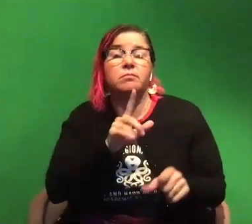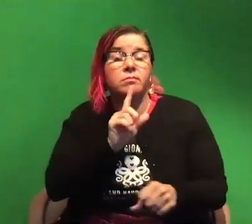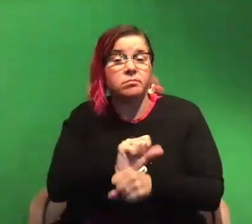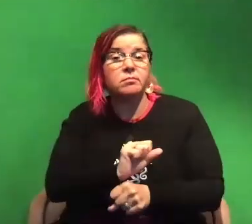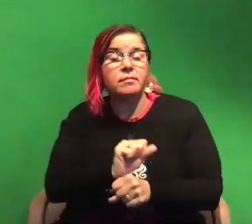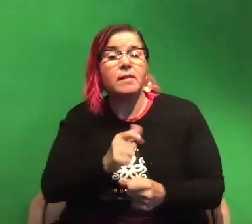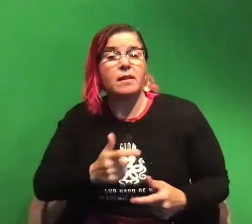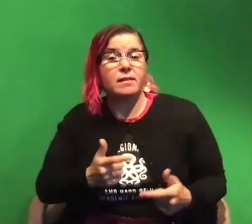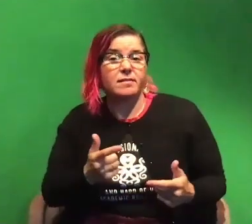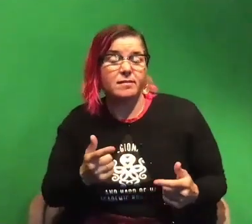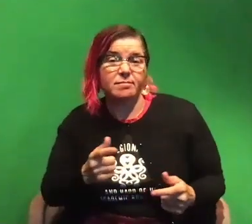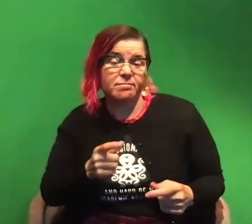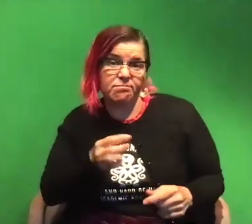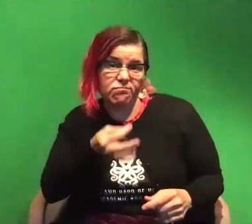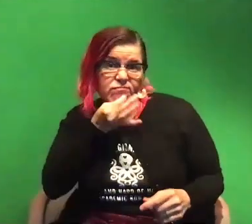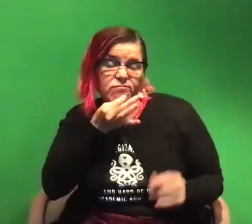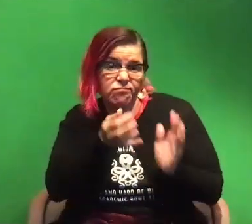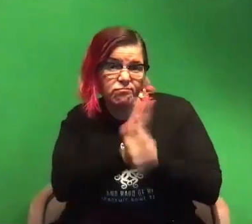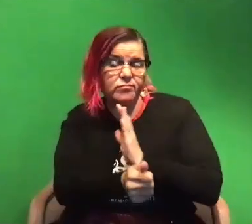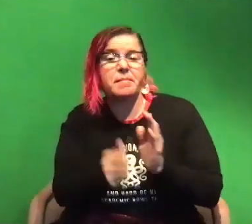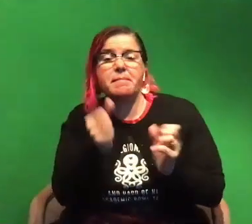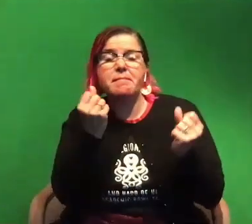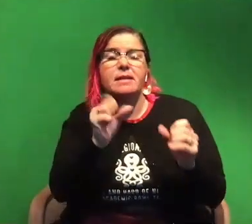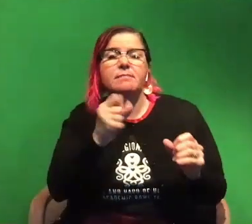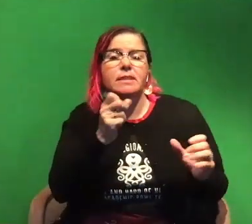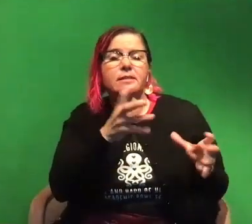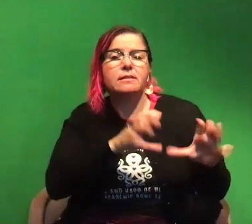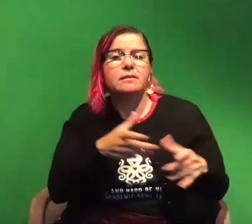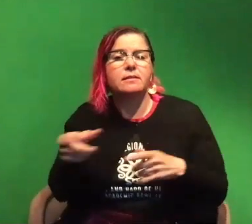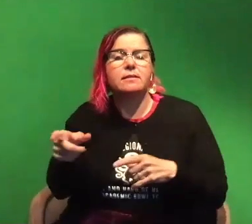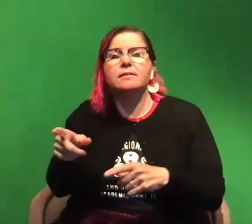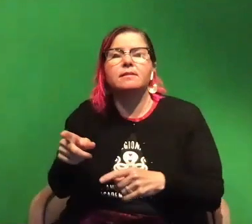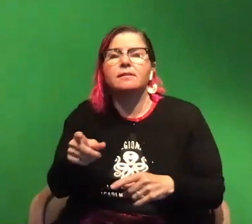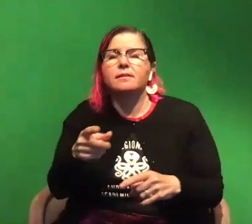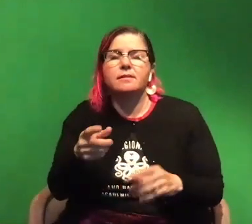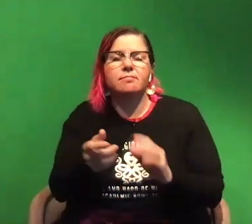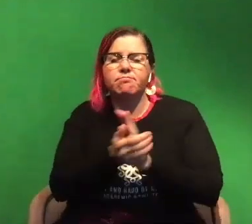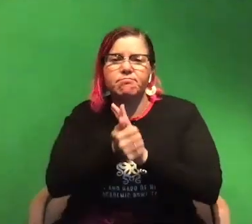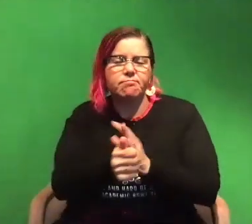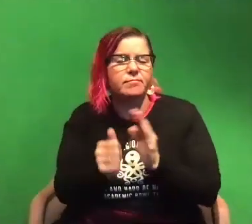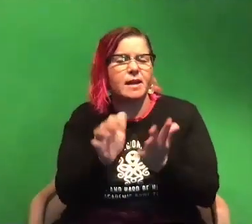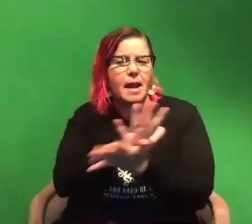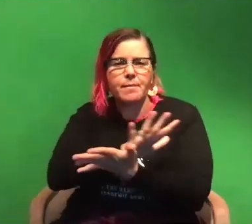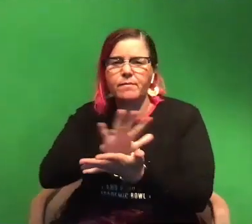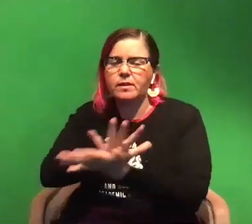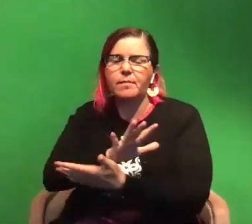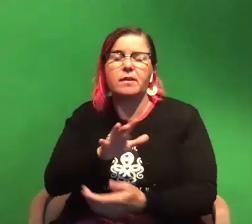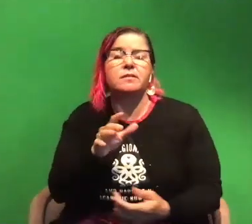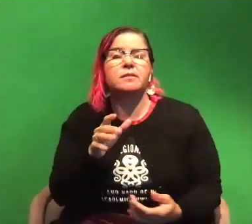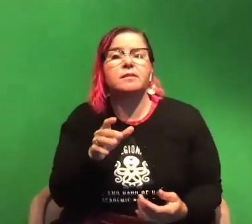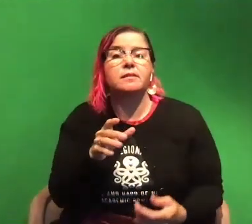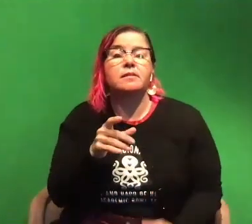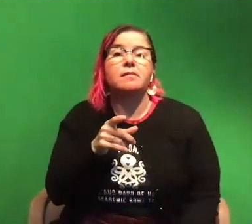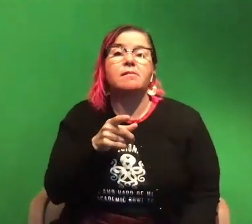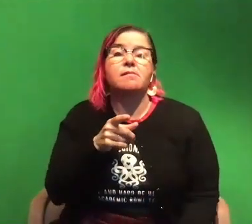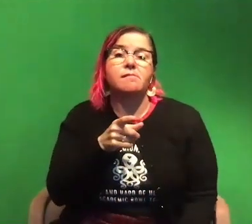live up to that reputation. There's a lot of species out there that are unbelievably gifted at camouflage. And I would say that, you